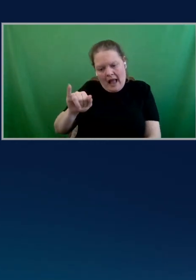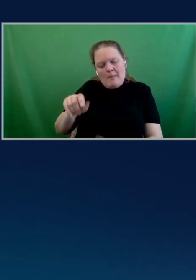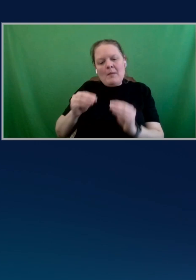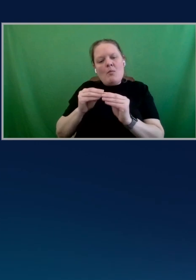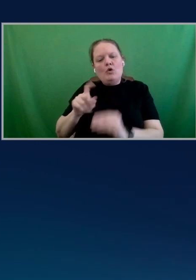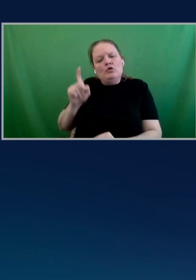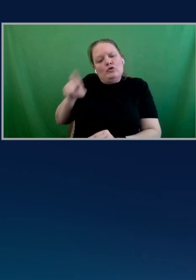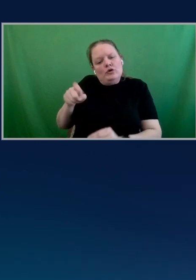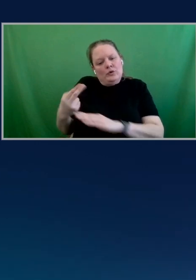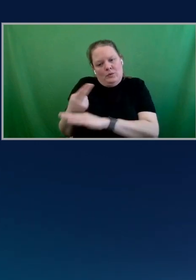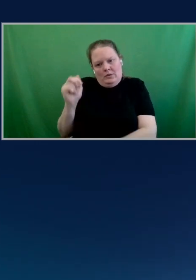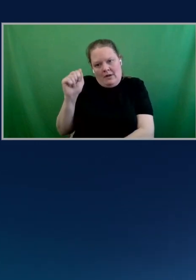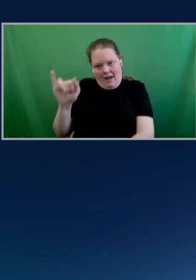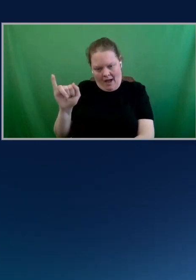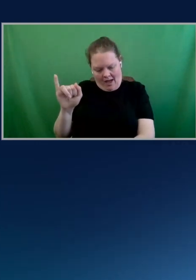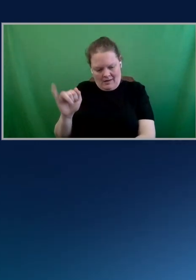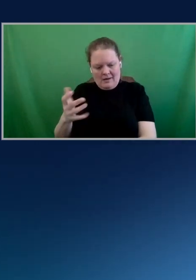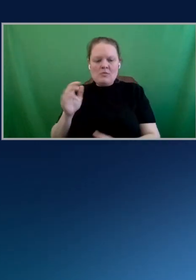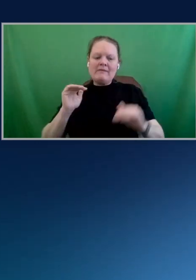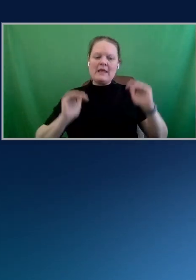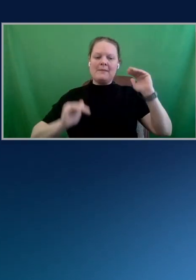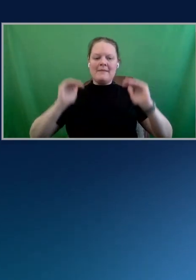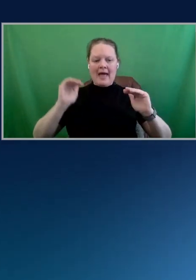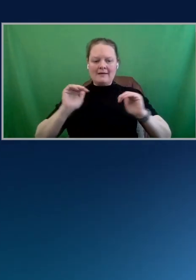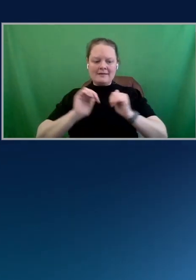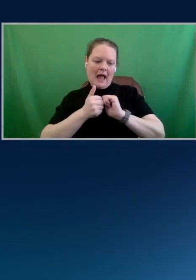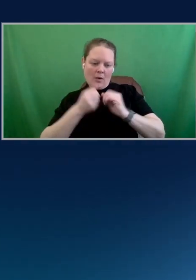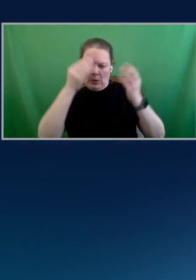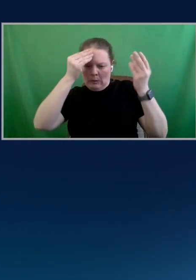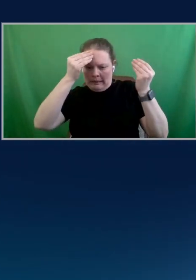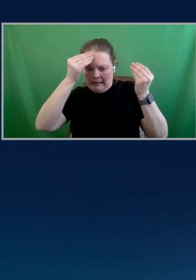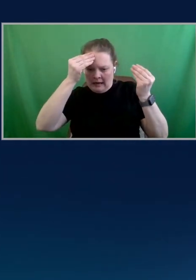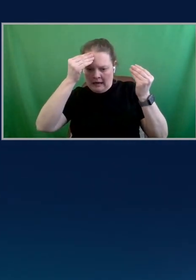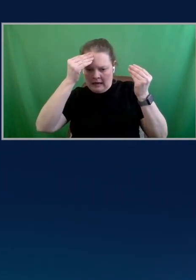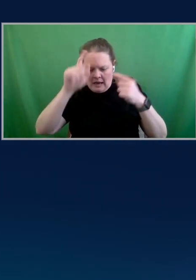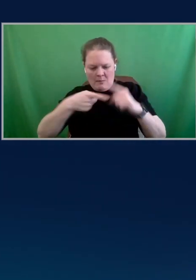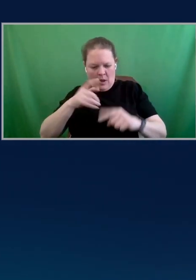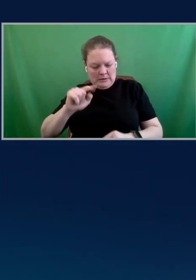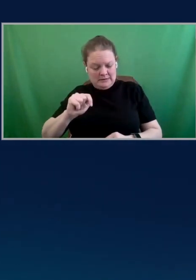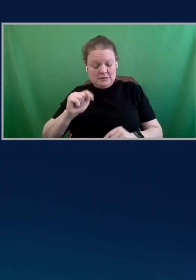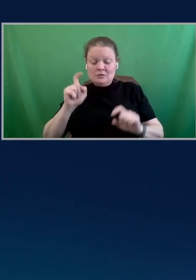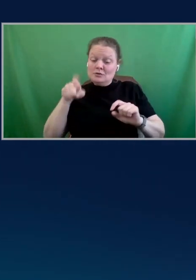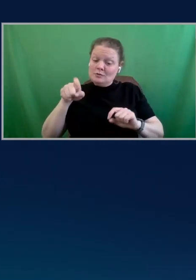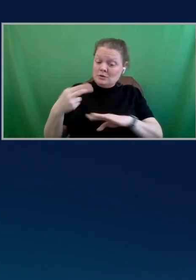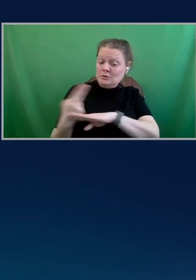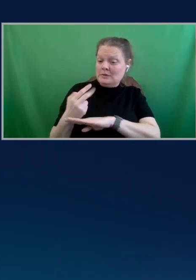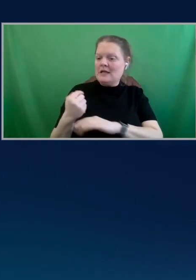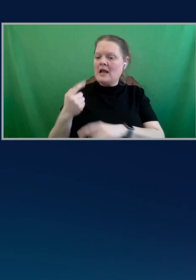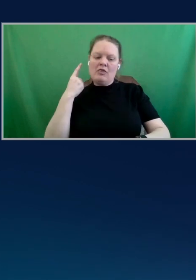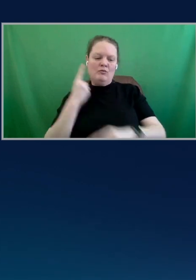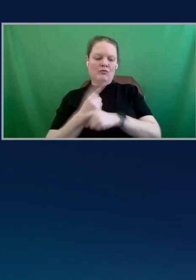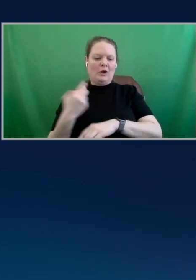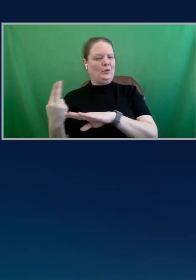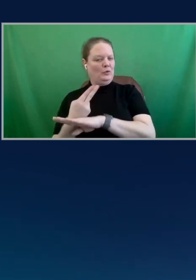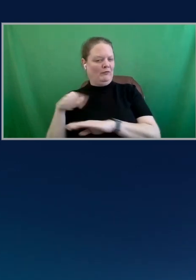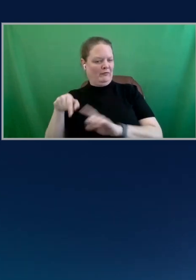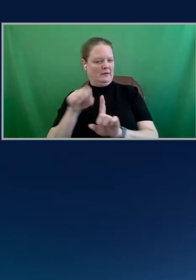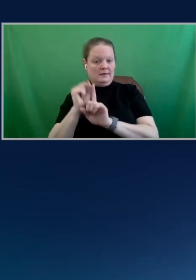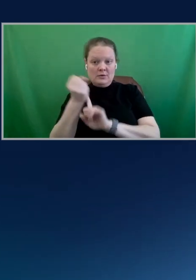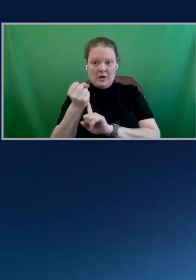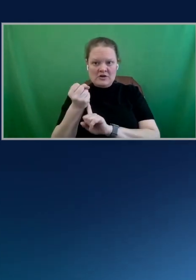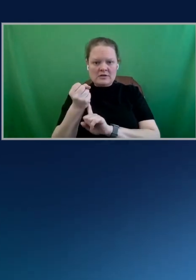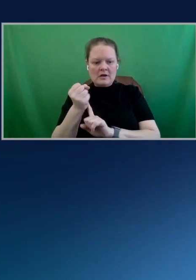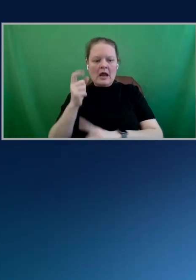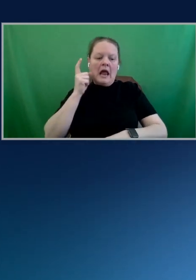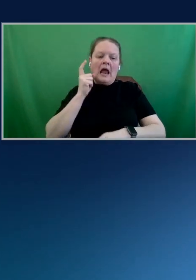have to kind of have that balance of how are you thinking about it? Should you be using it? Is it the right use case for it? And are the right people using